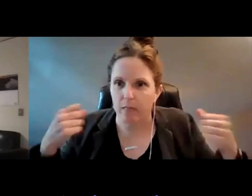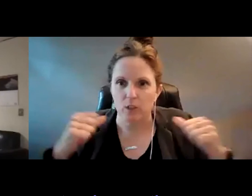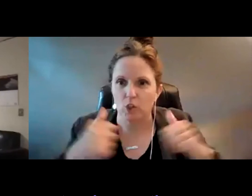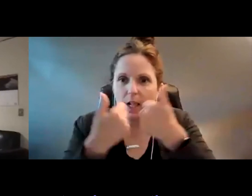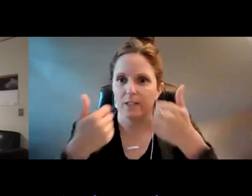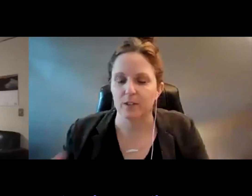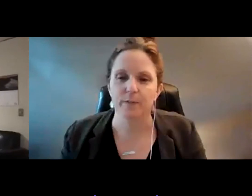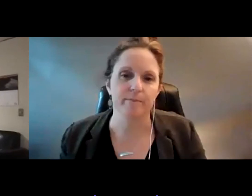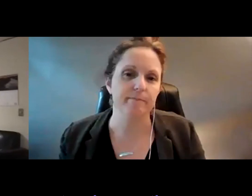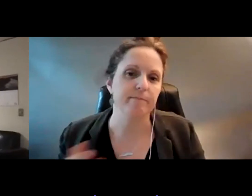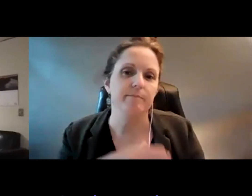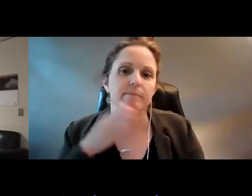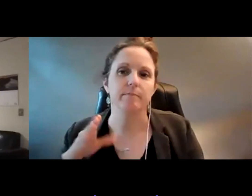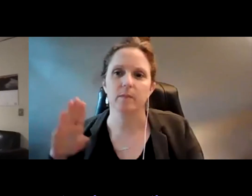that